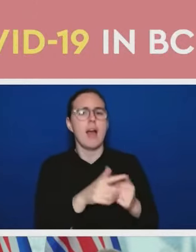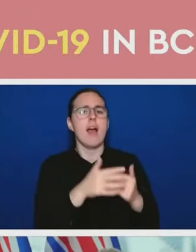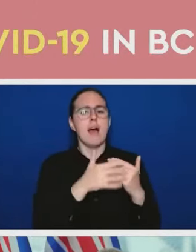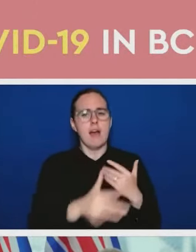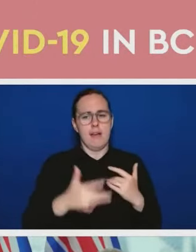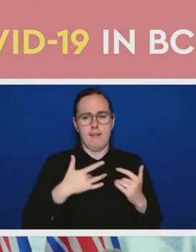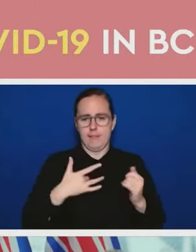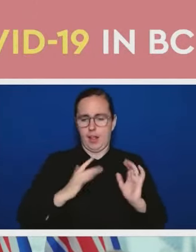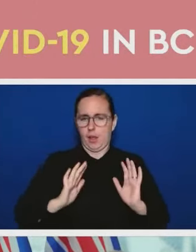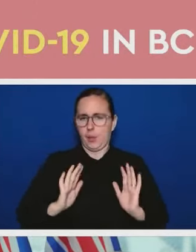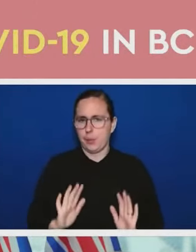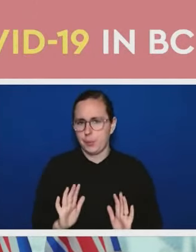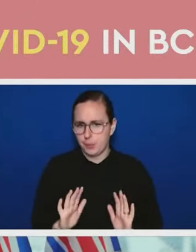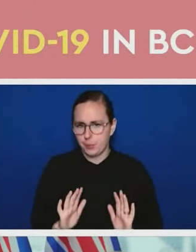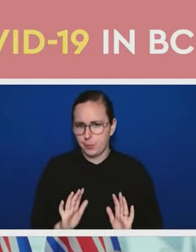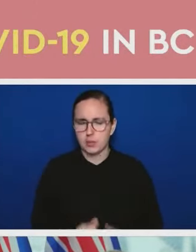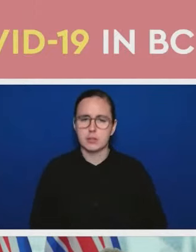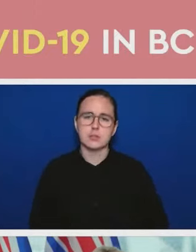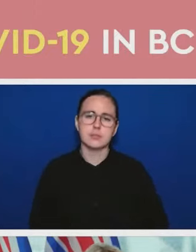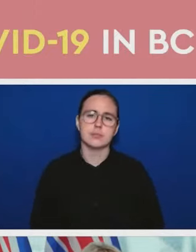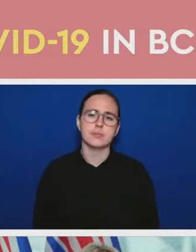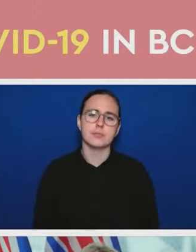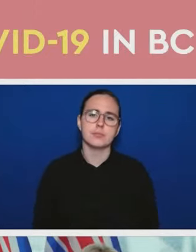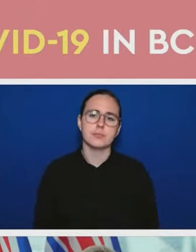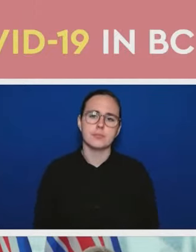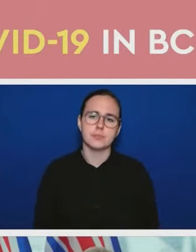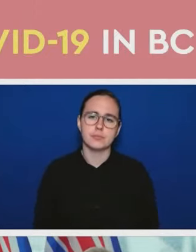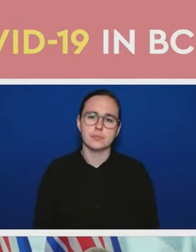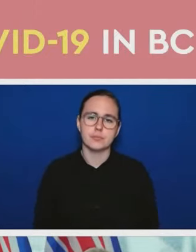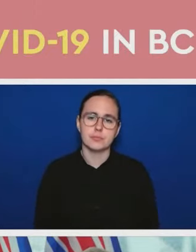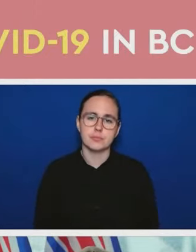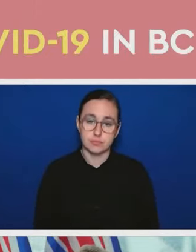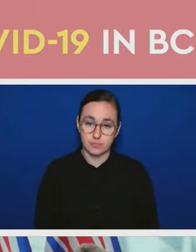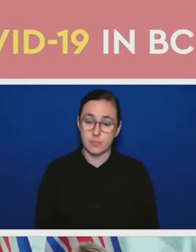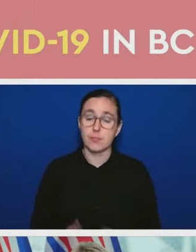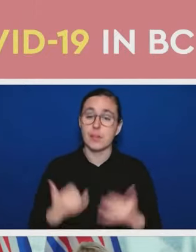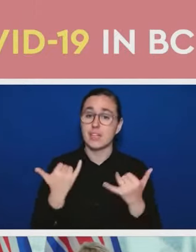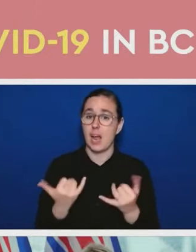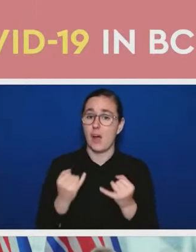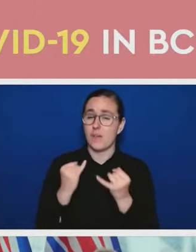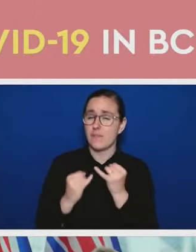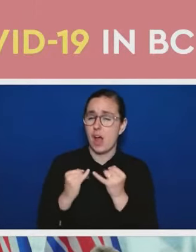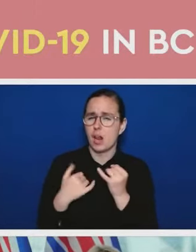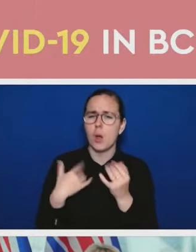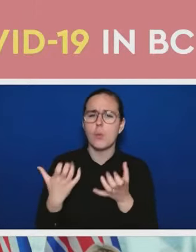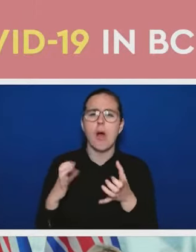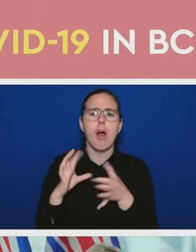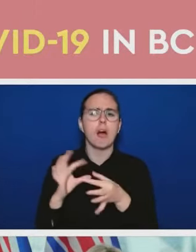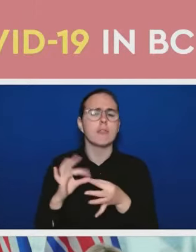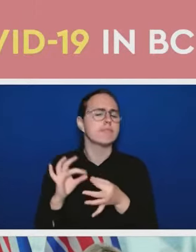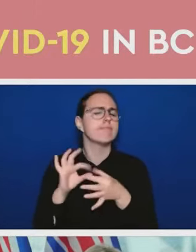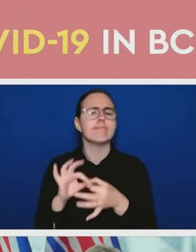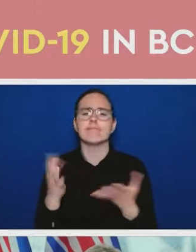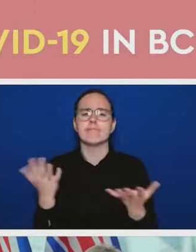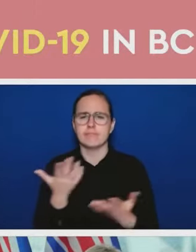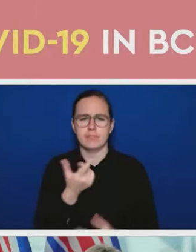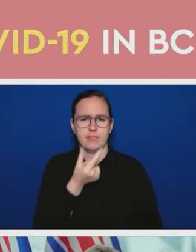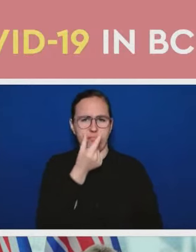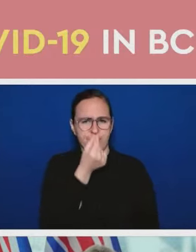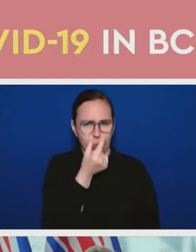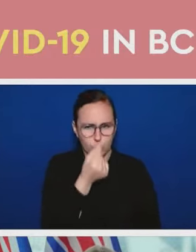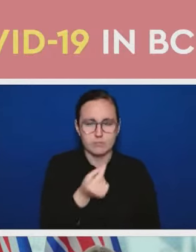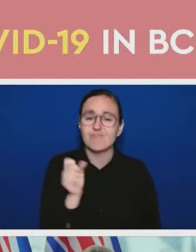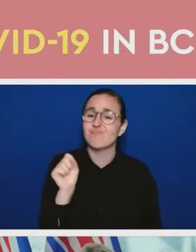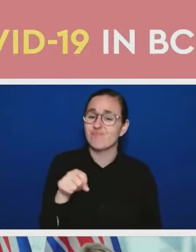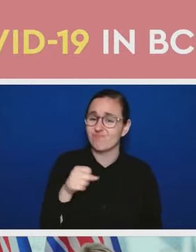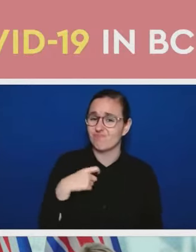Finally, I do want to talk a little bit about influenza. As I mentioned, I have concern about influenza. It's another one where we have a very effective tool